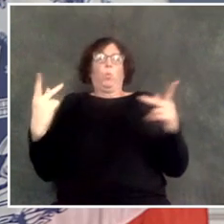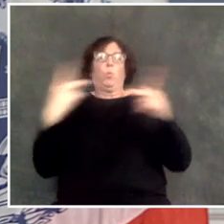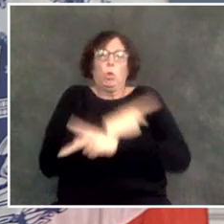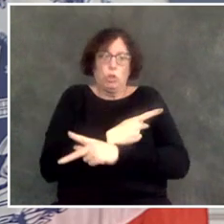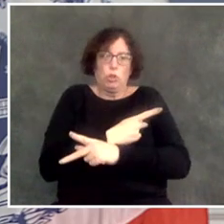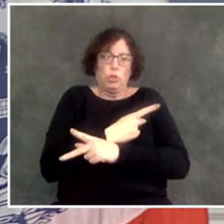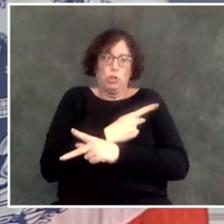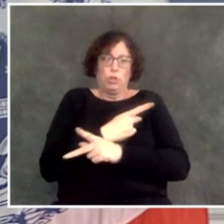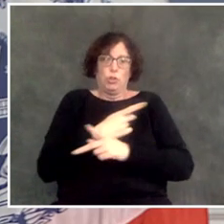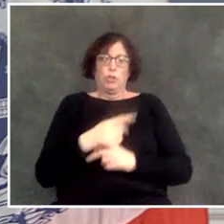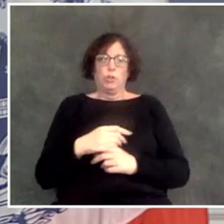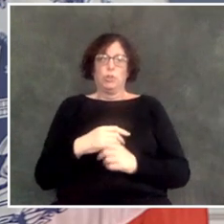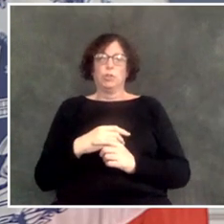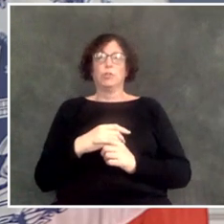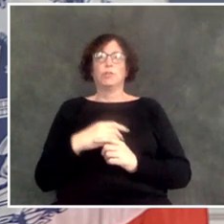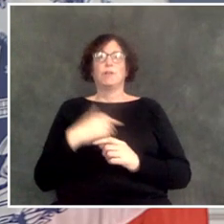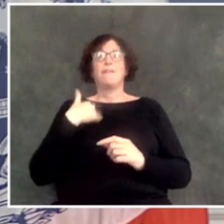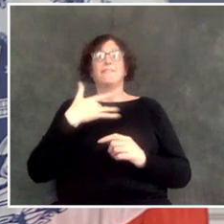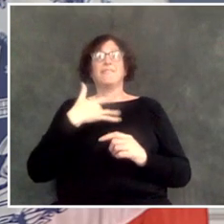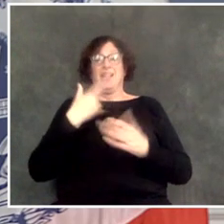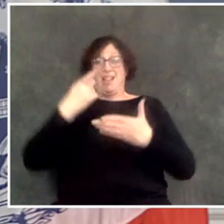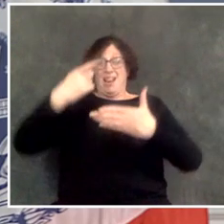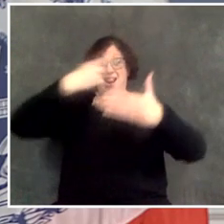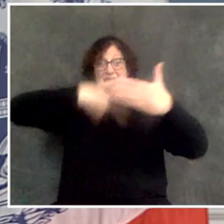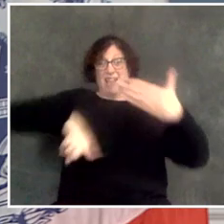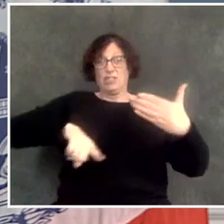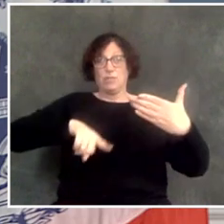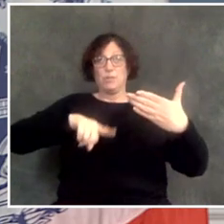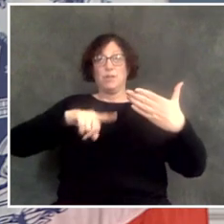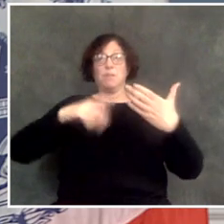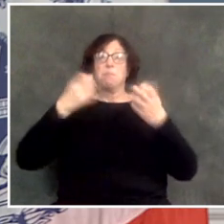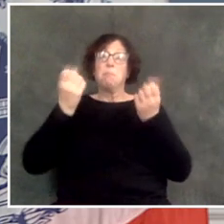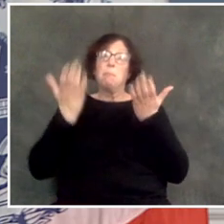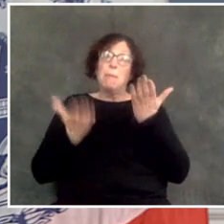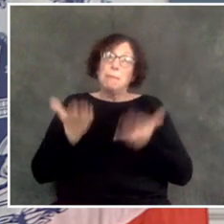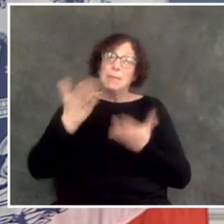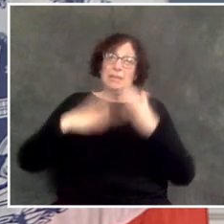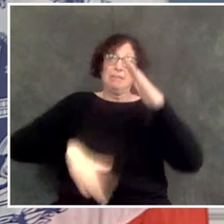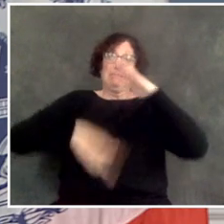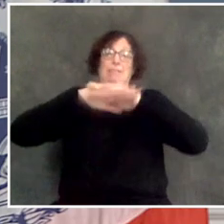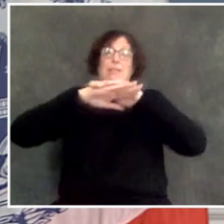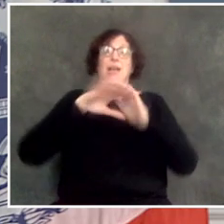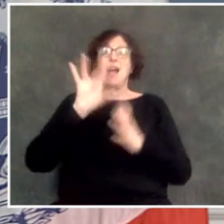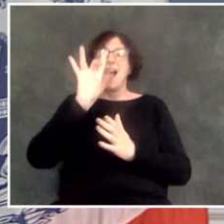as 5,000 people intubated simultaneously in New York City. I mean, that's an astounding figure.